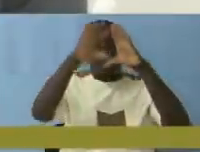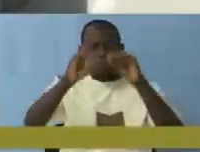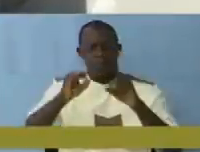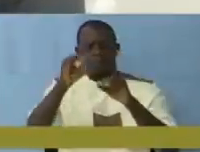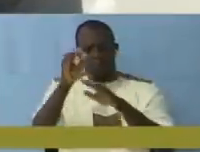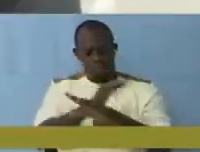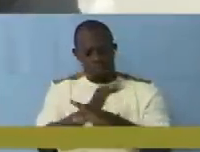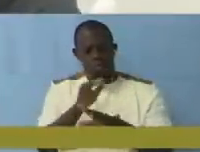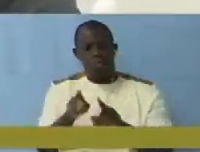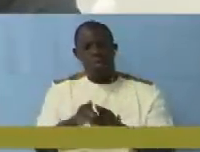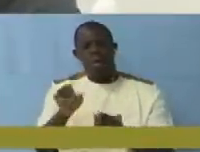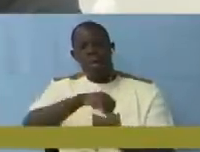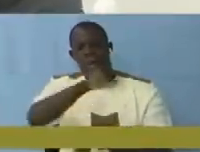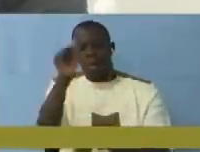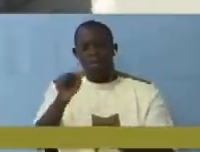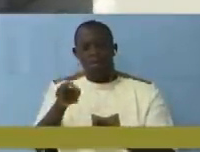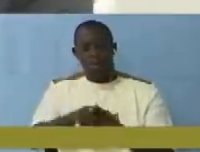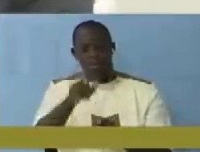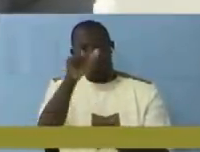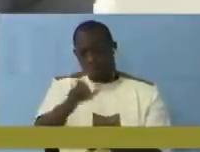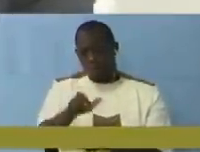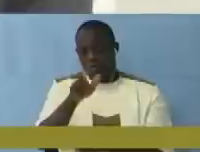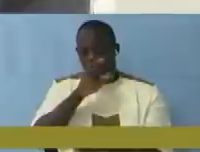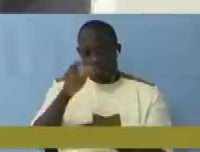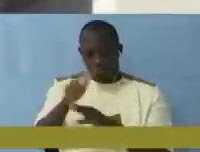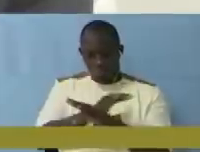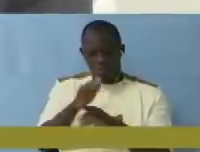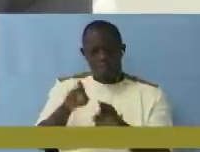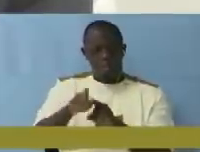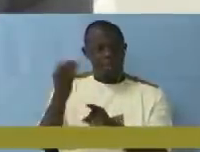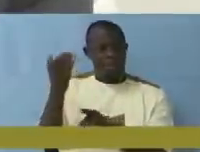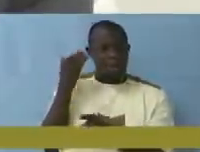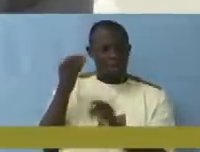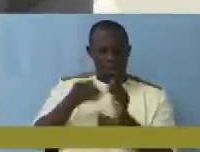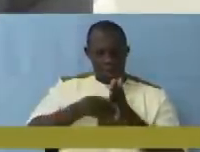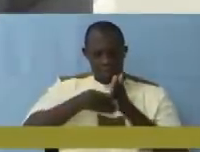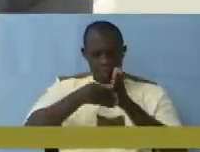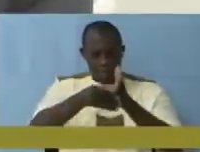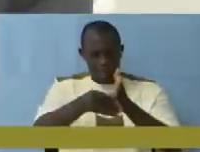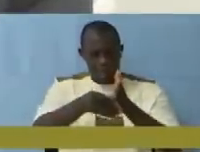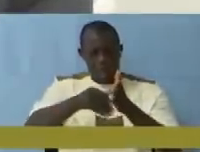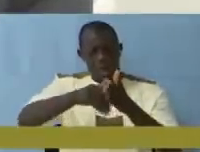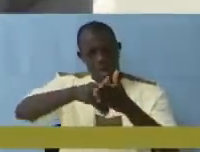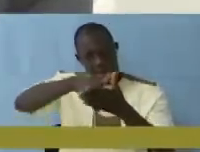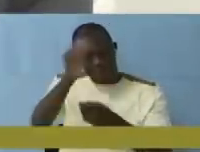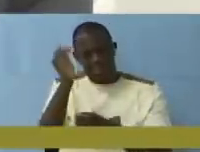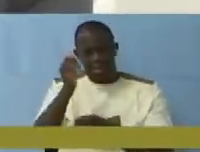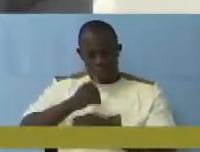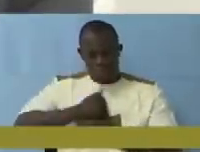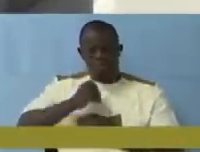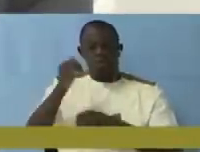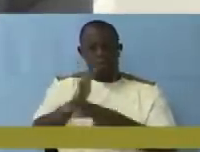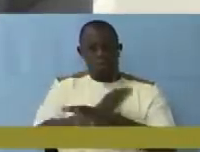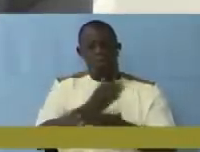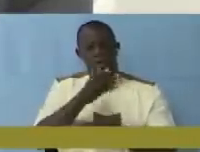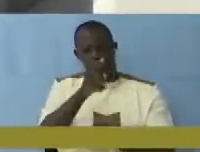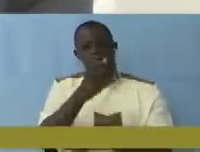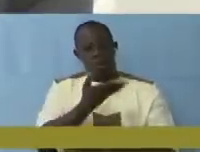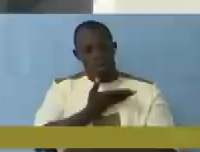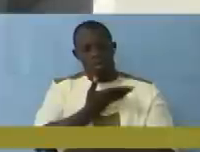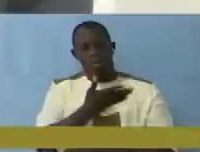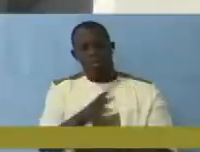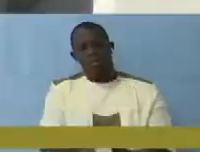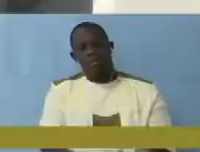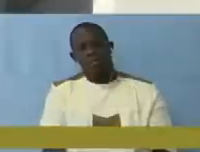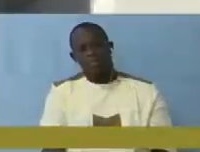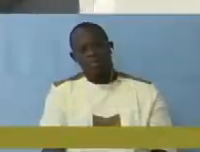kisikisiroke and a former director of external security and inana keta nyaton ko me alon ko wolde marata tanko ni into